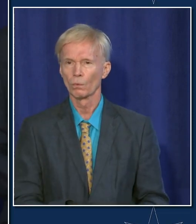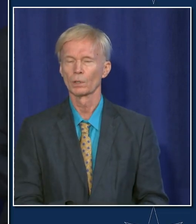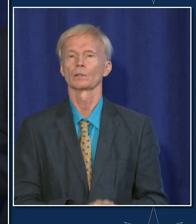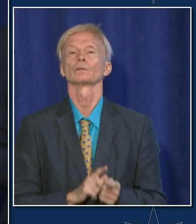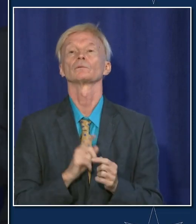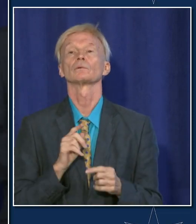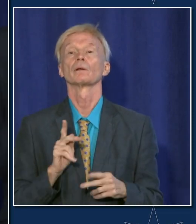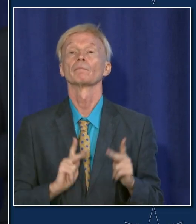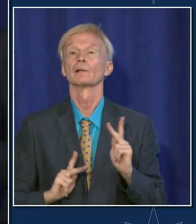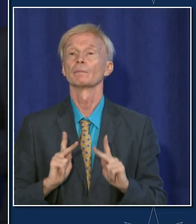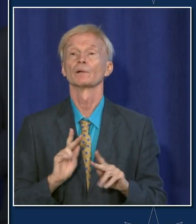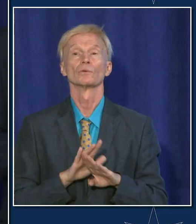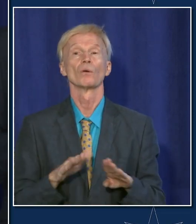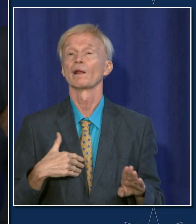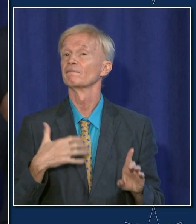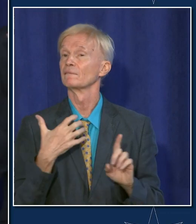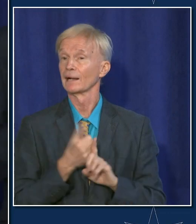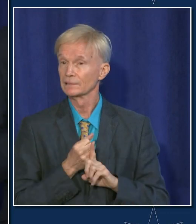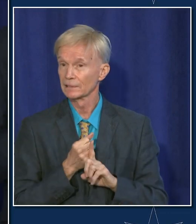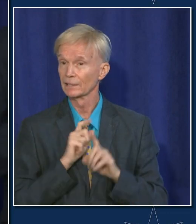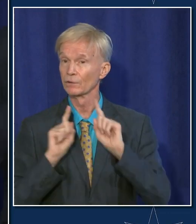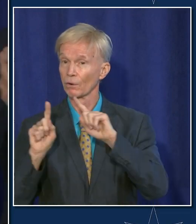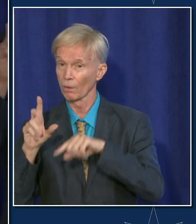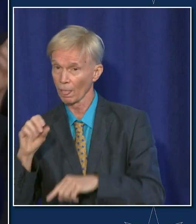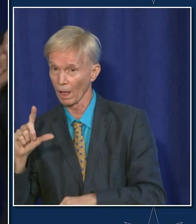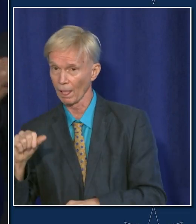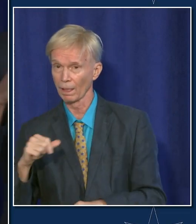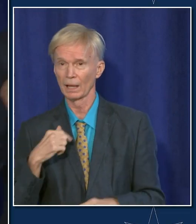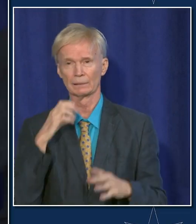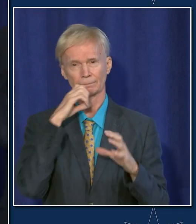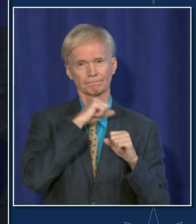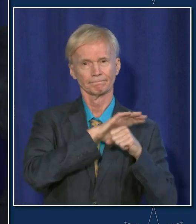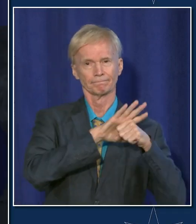Among unvaccinated LALApalooza attendees, we estimate